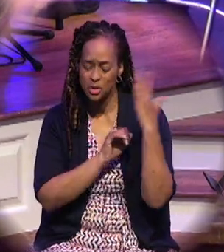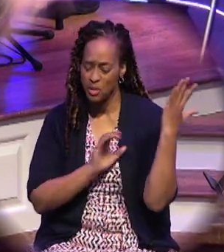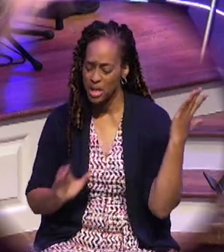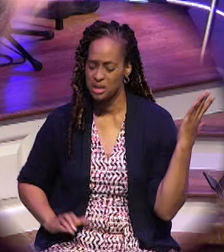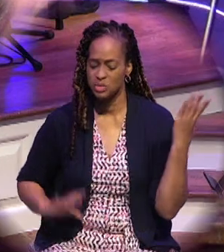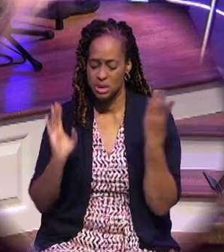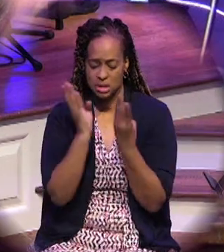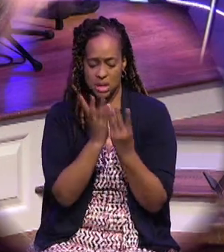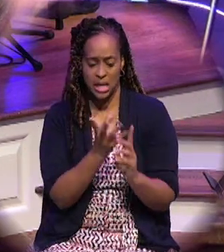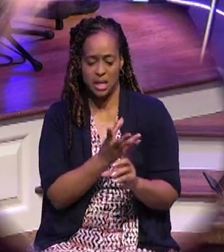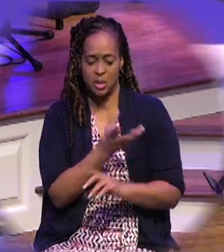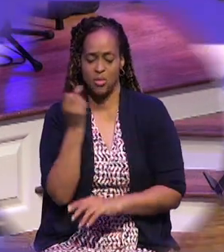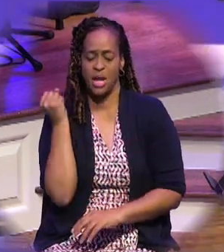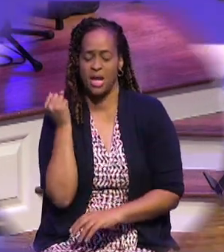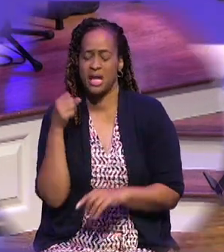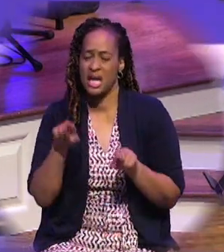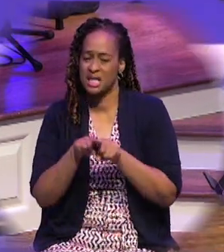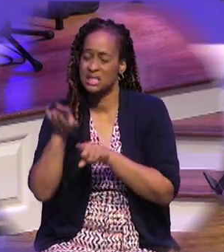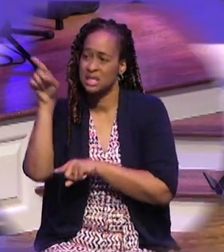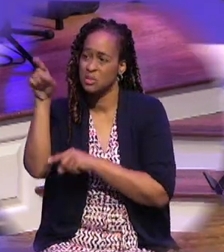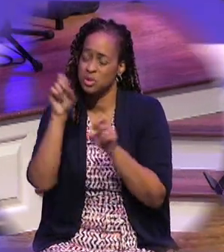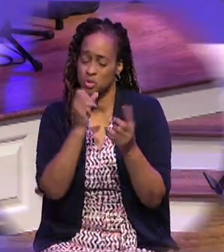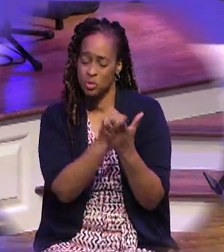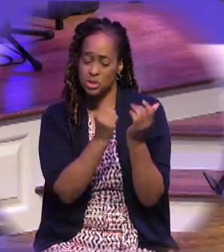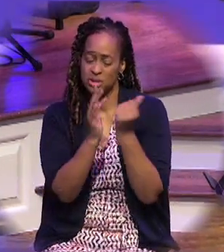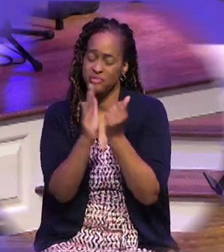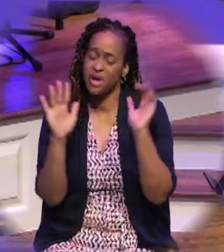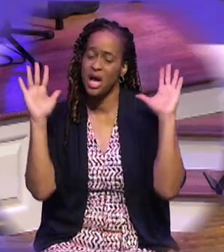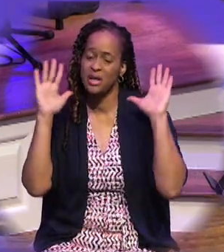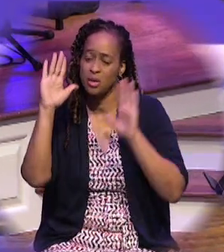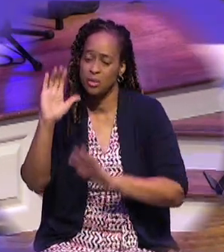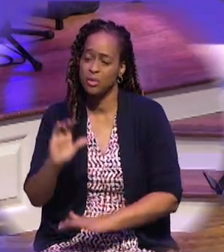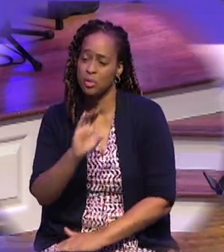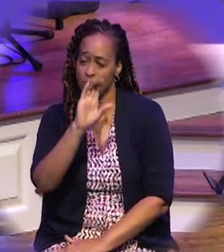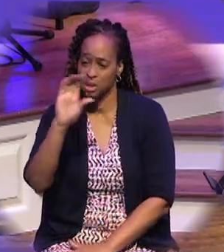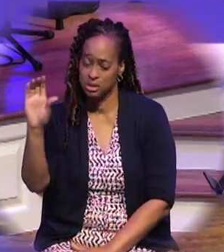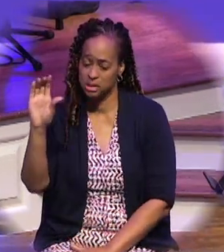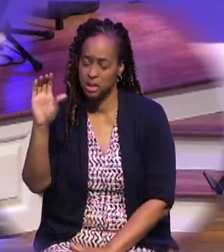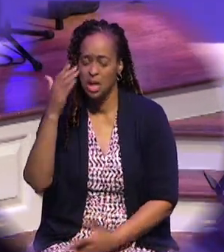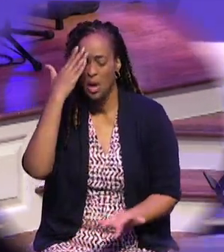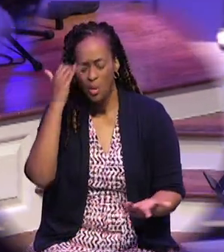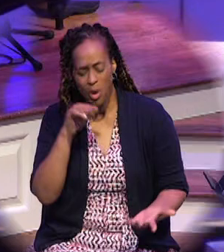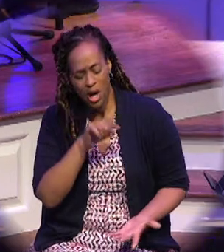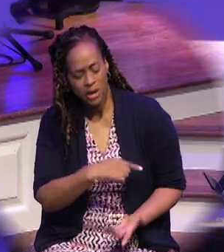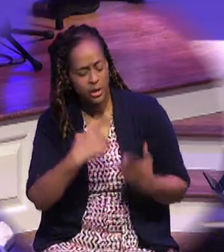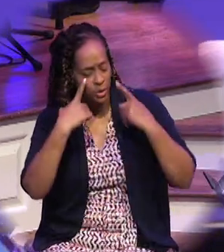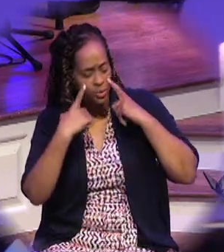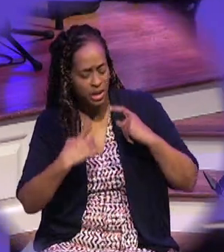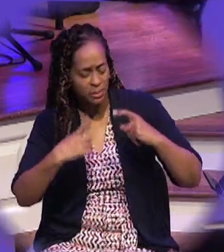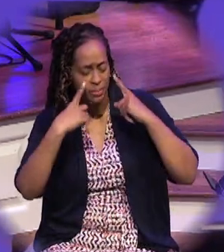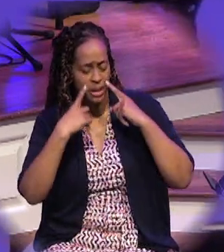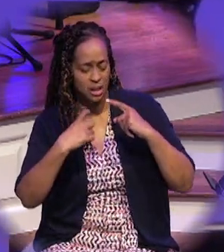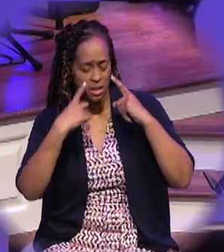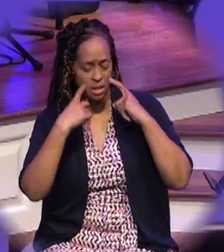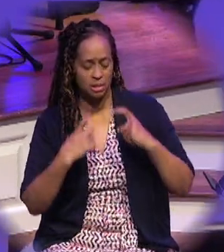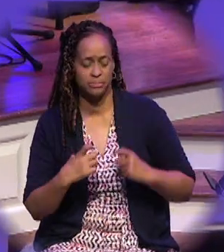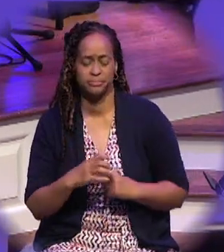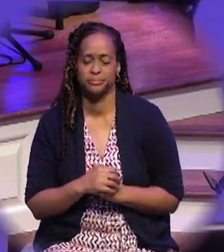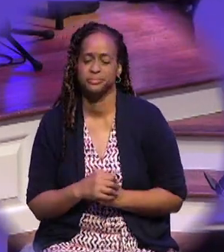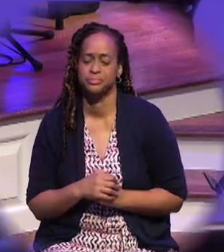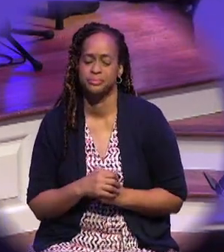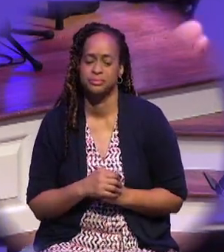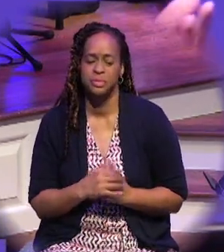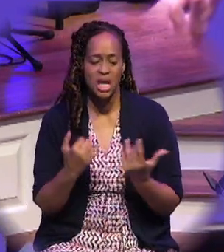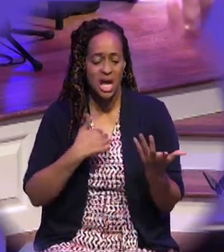away as he was crucified on the cross. Why are you weeping?